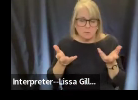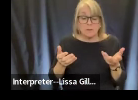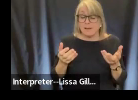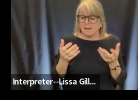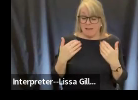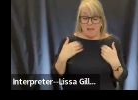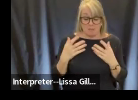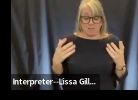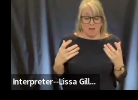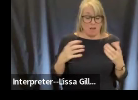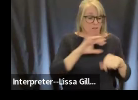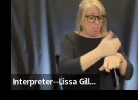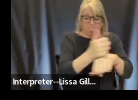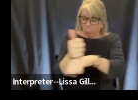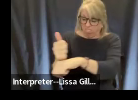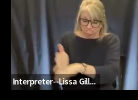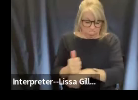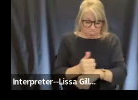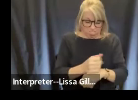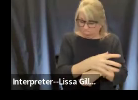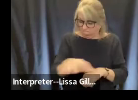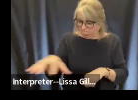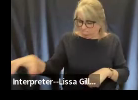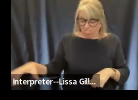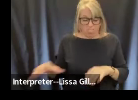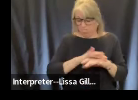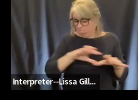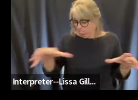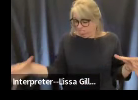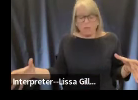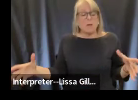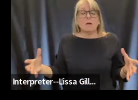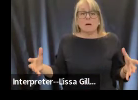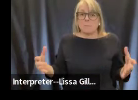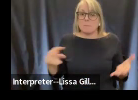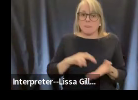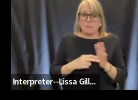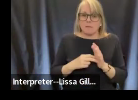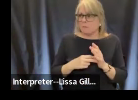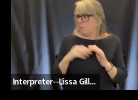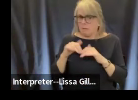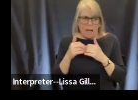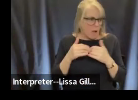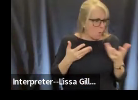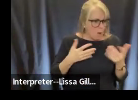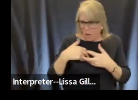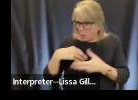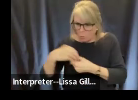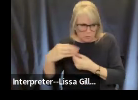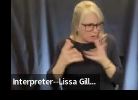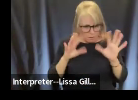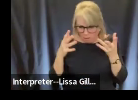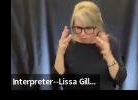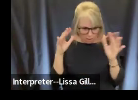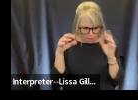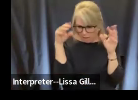around can prevent not only an opportunity, but it takes more time for you to think through getting around it. So